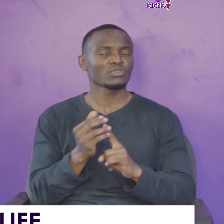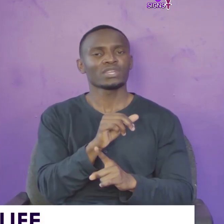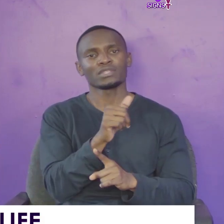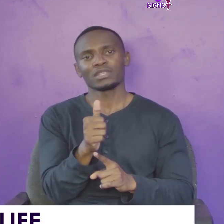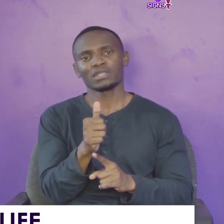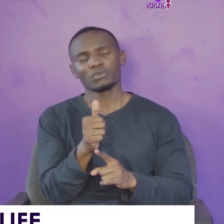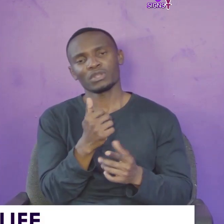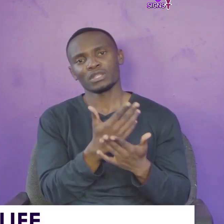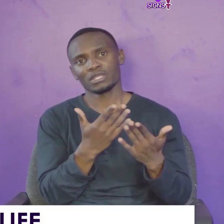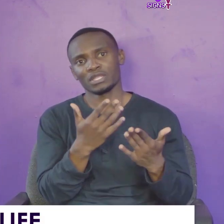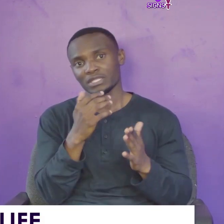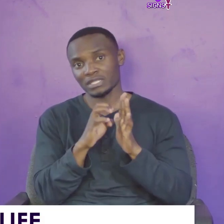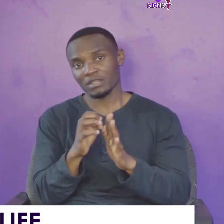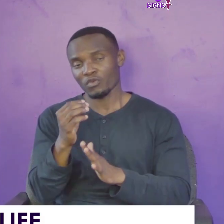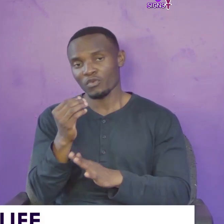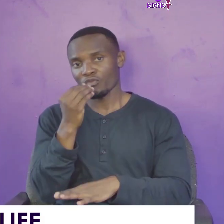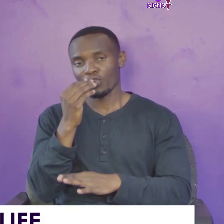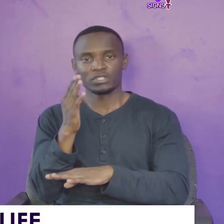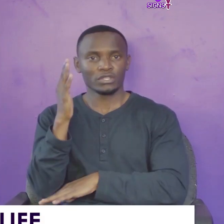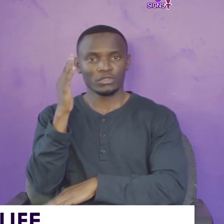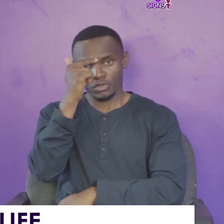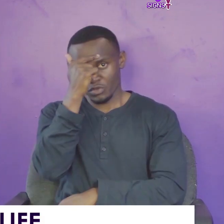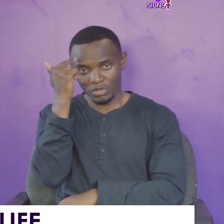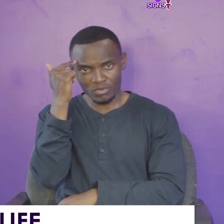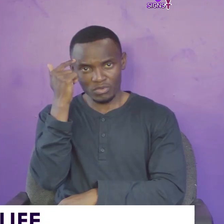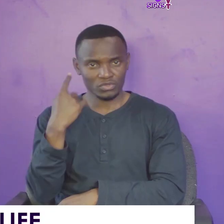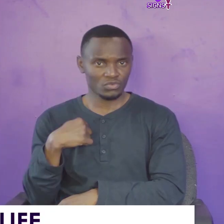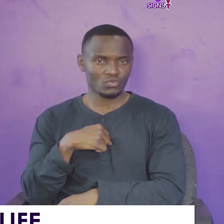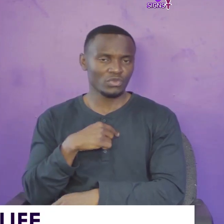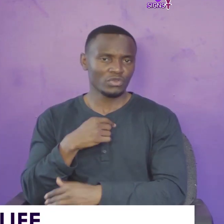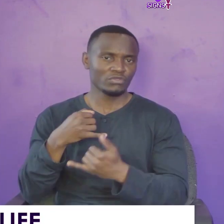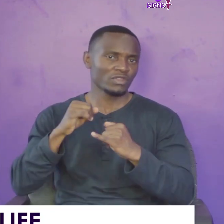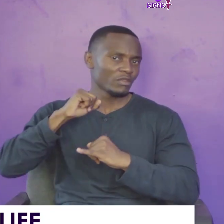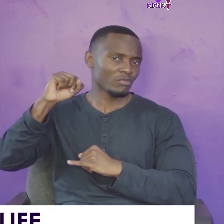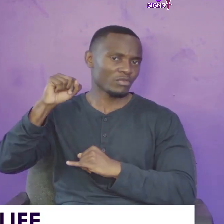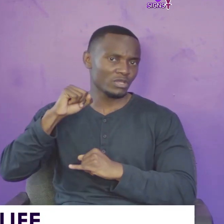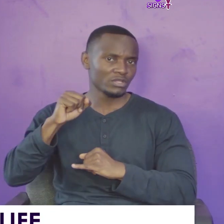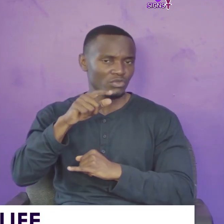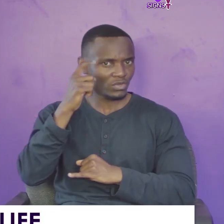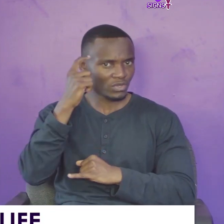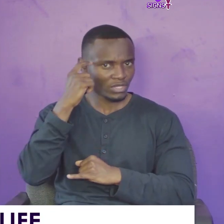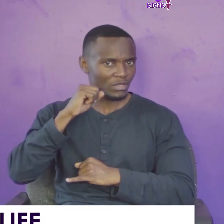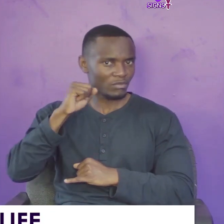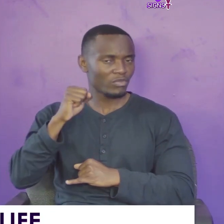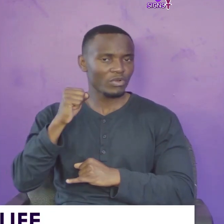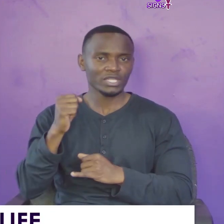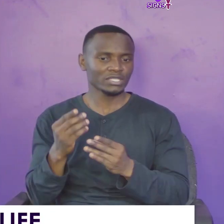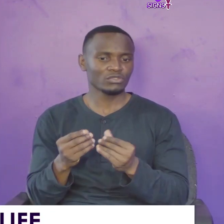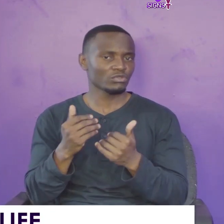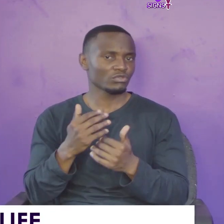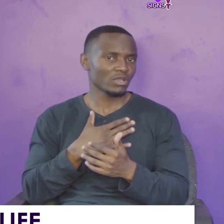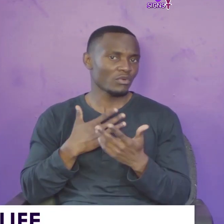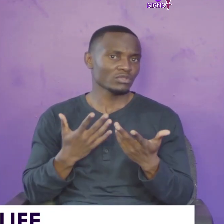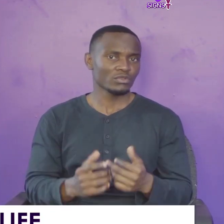security? Because we've tried politics for so long. Is politics really our solution at this